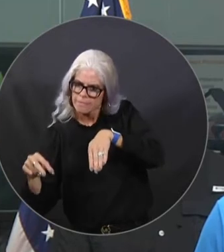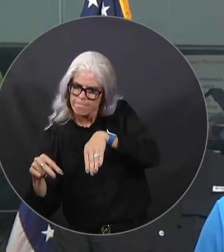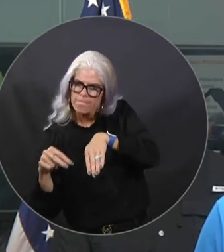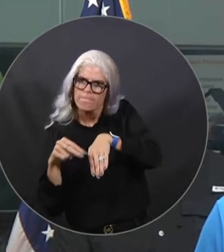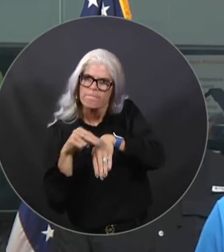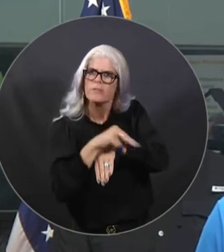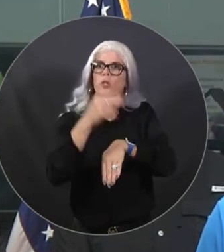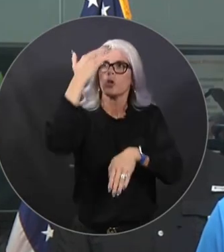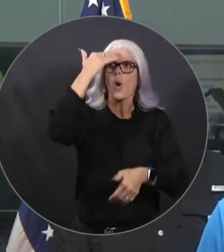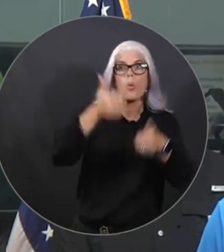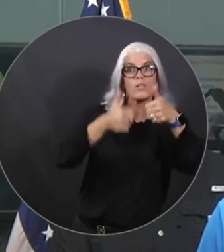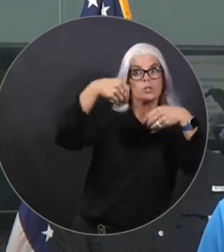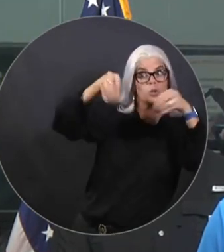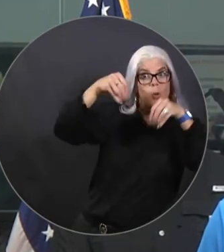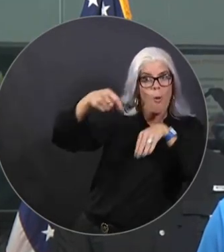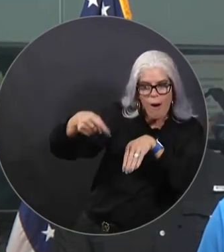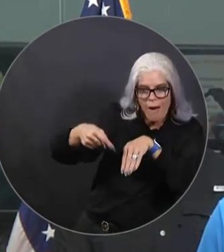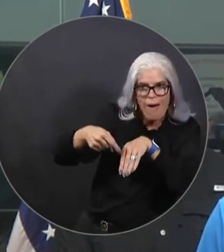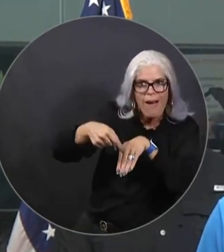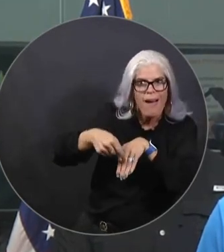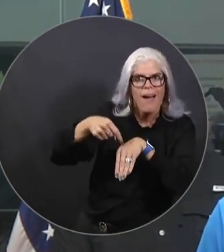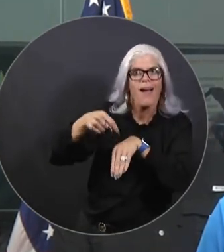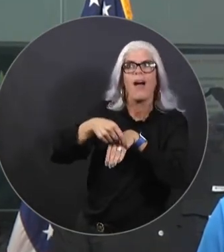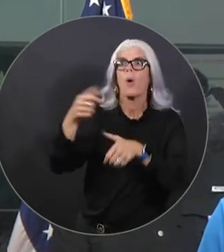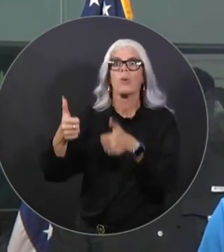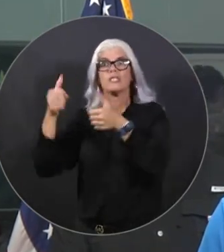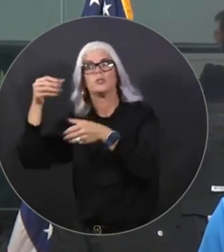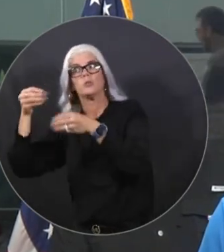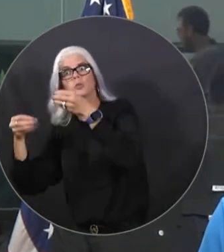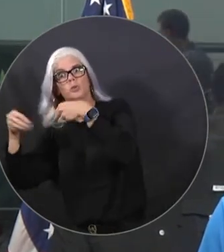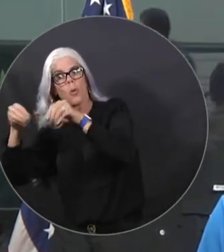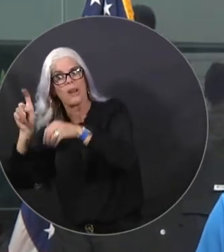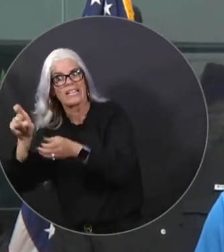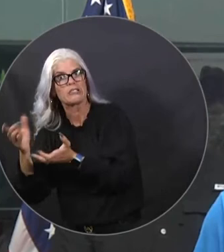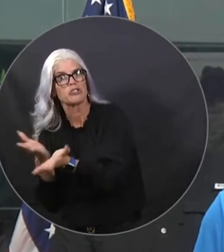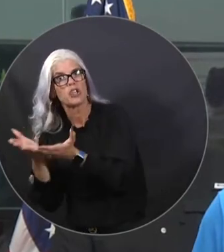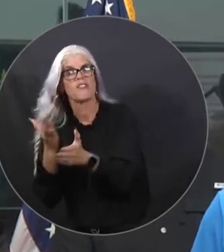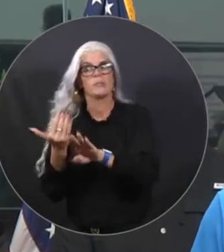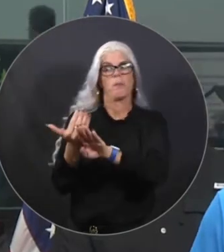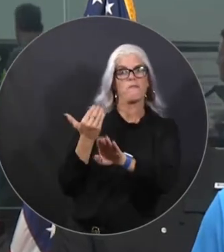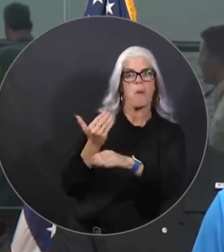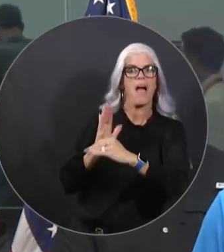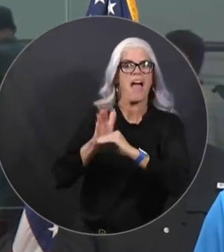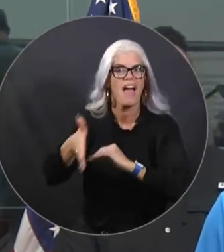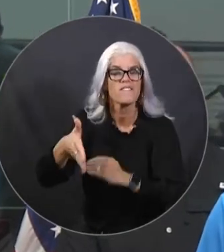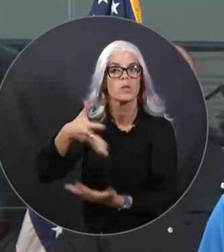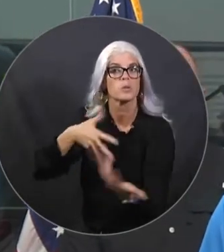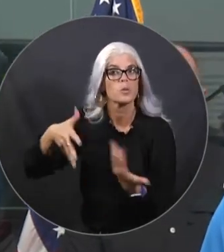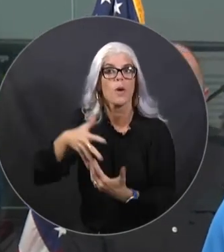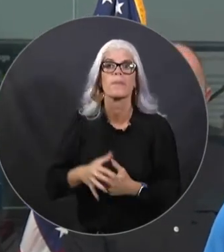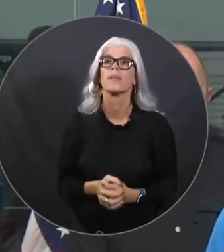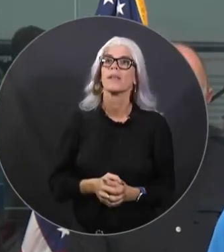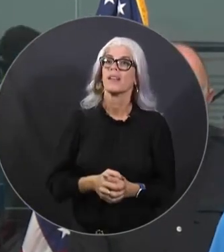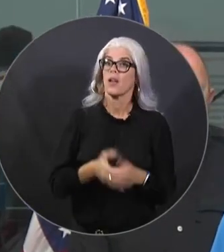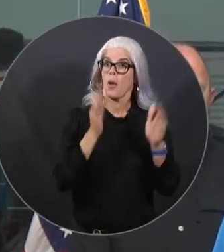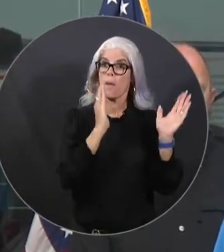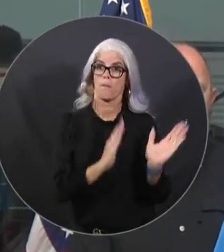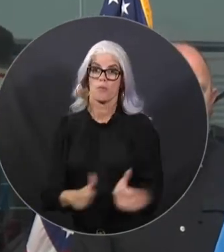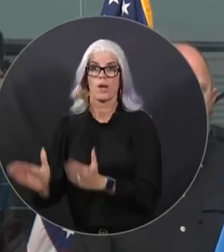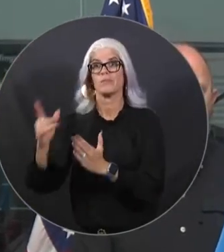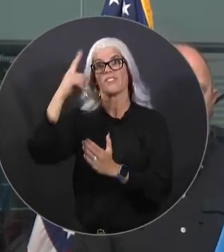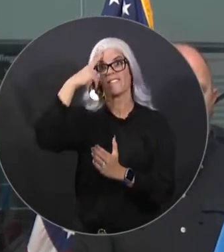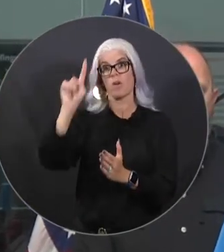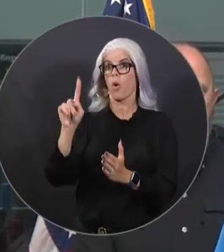chain teams need to be doing to serve before, during, and after the storm. So in preparation for the response and recovery, we've